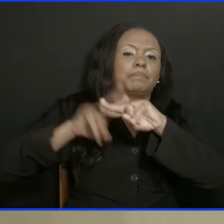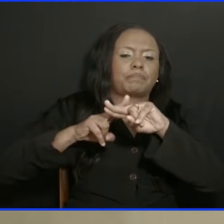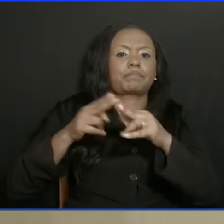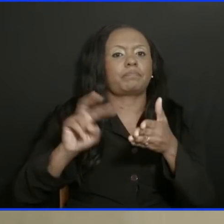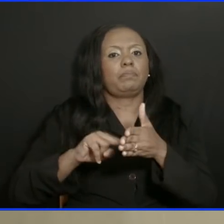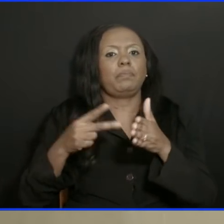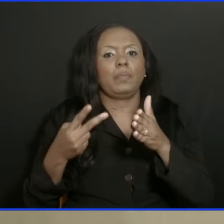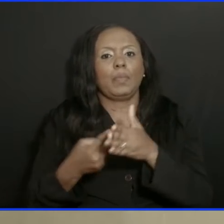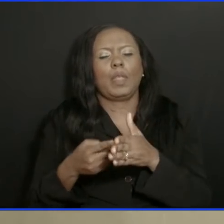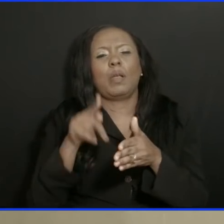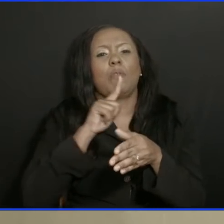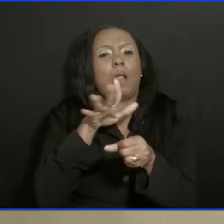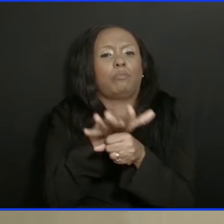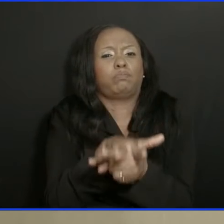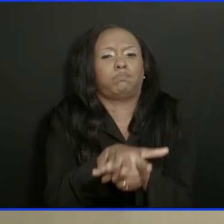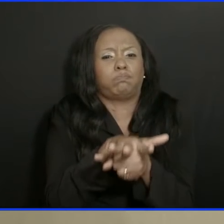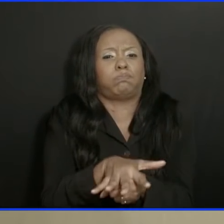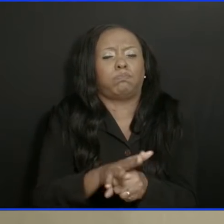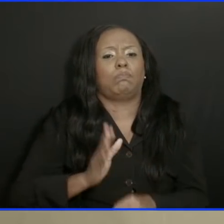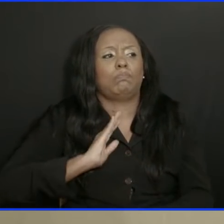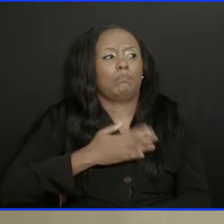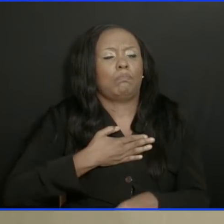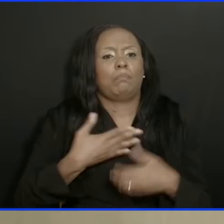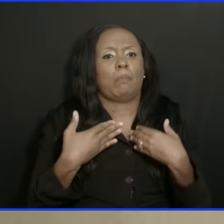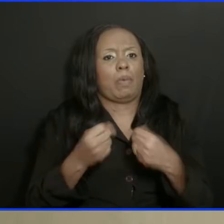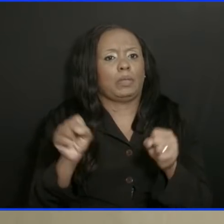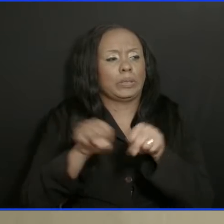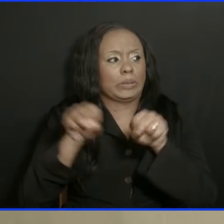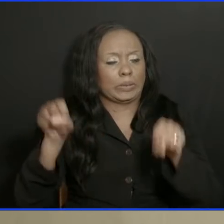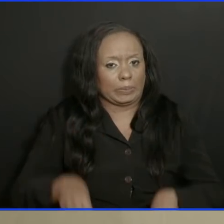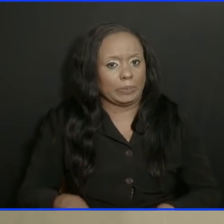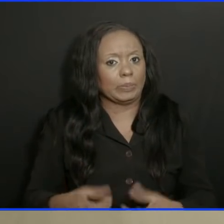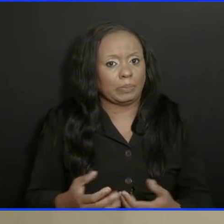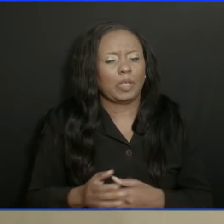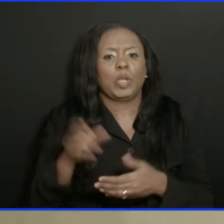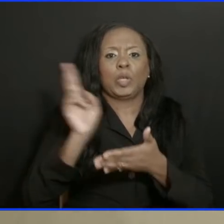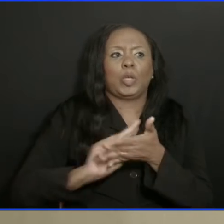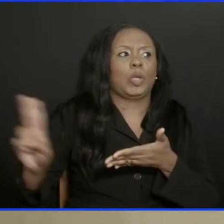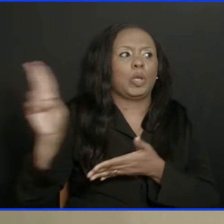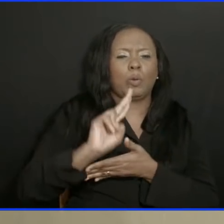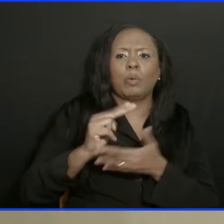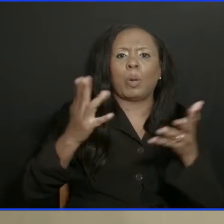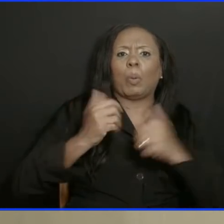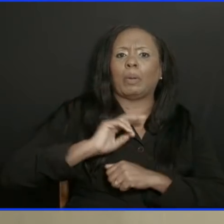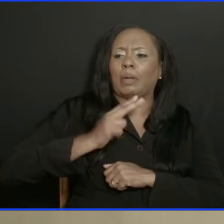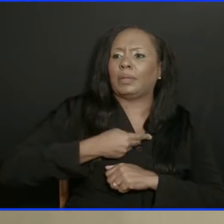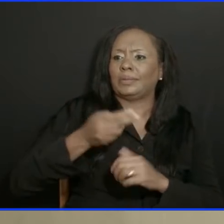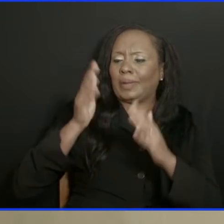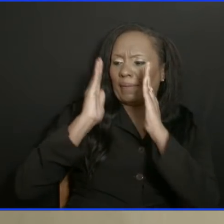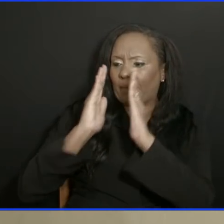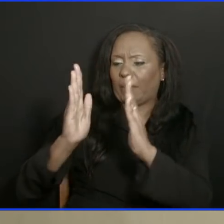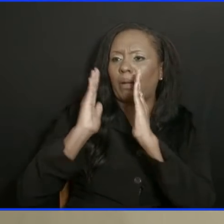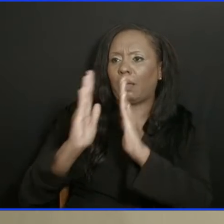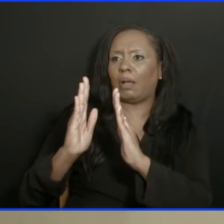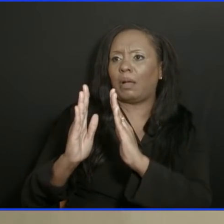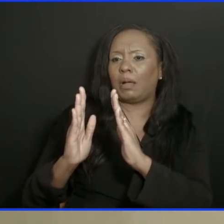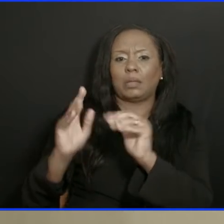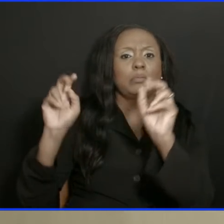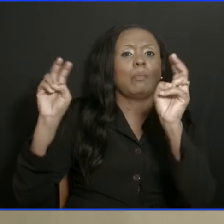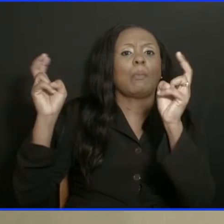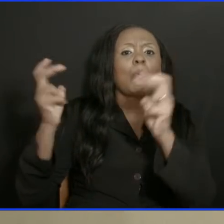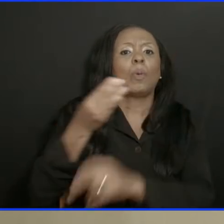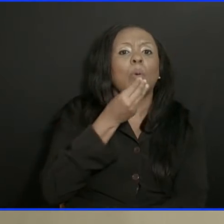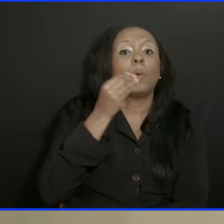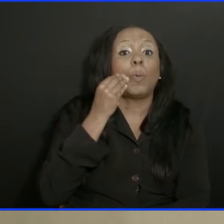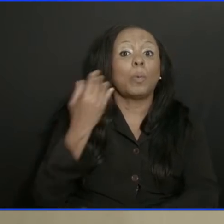is going to overload our healthcare system. So they've recommended that we continue the focus on home isolation, and this is a program that would have